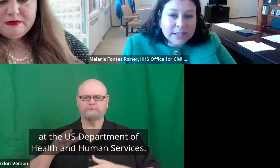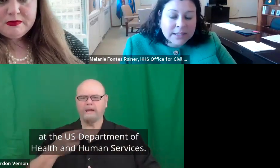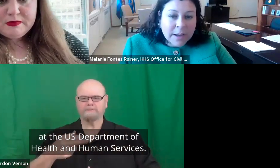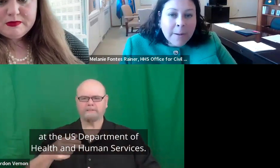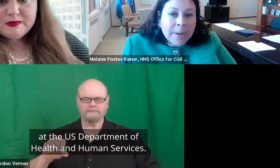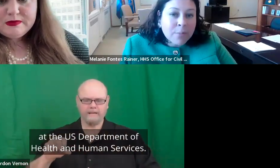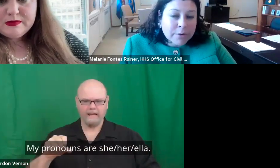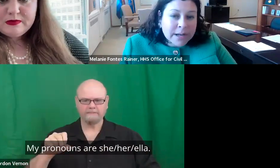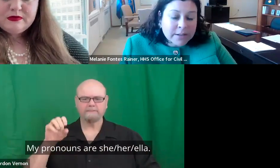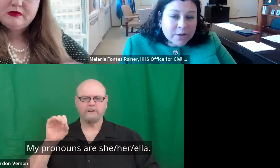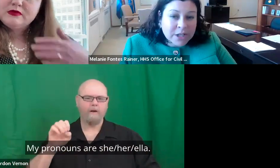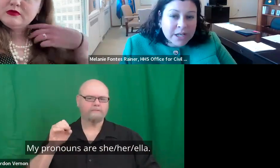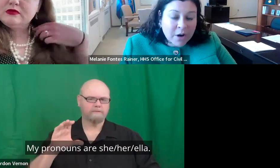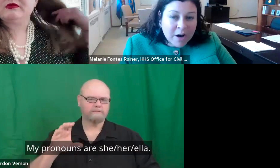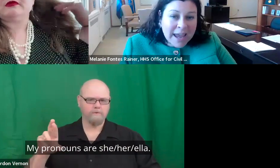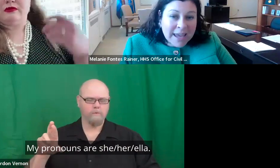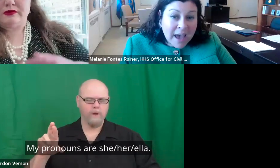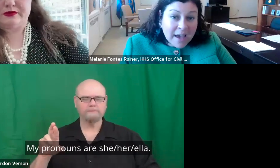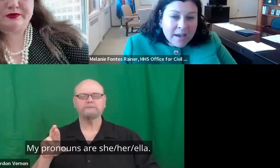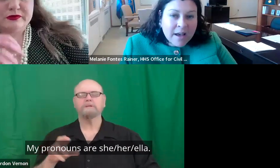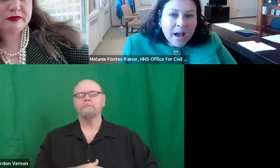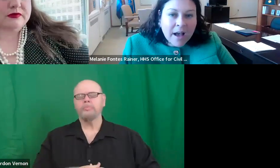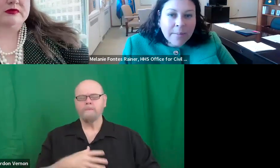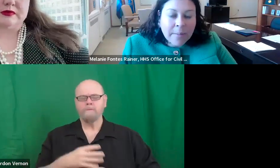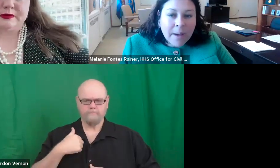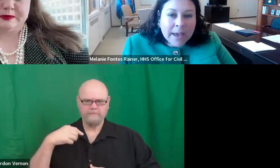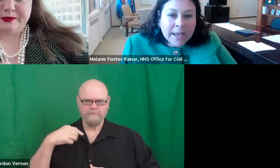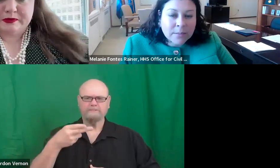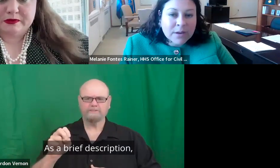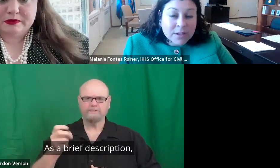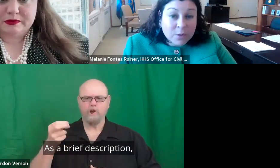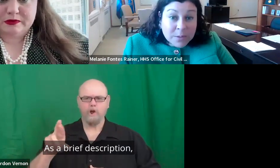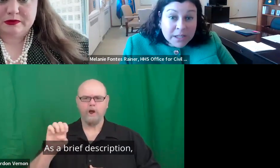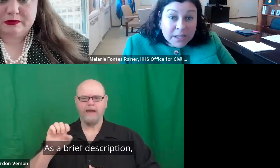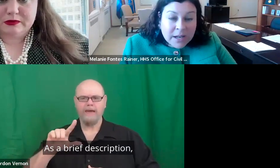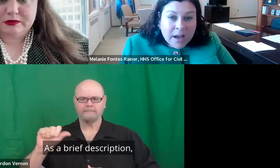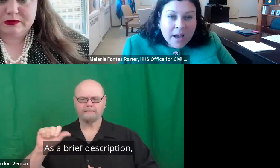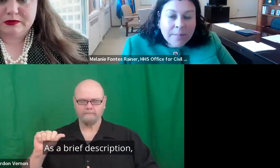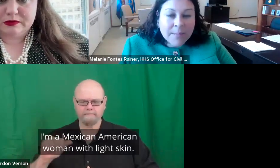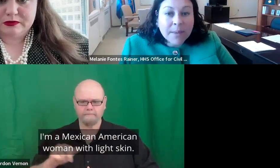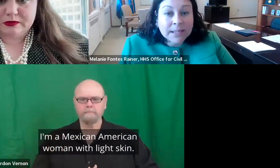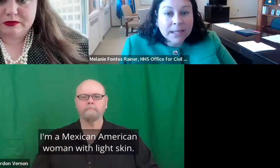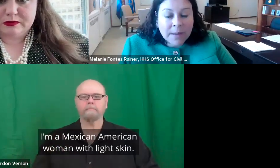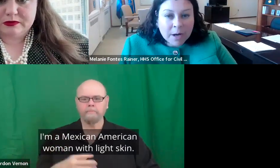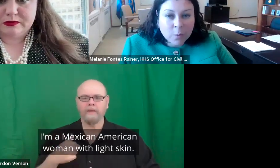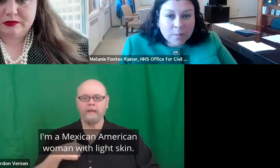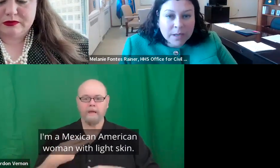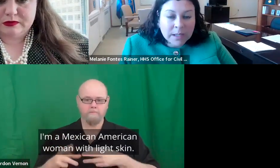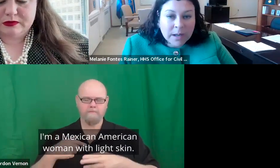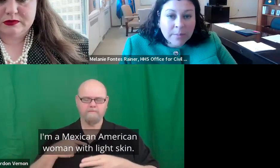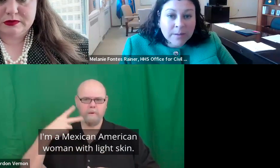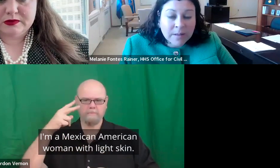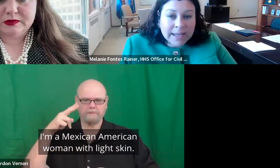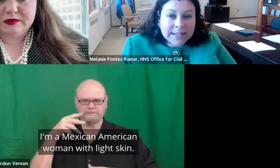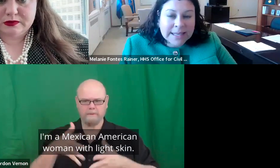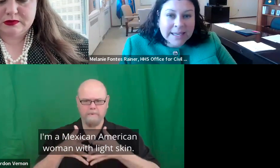Human Services. My pronouns are she, her, ella. As a brief description, I'm a Mexican-American